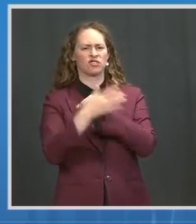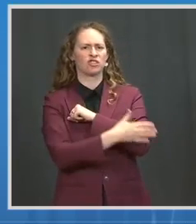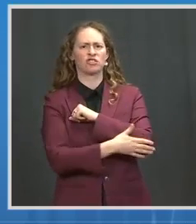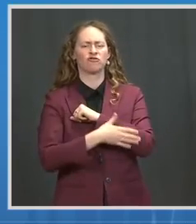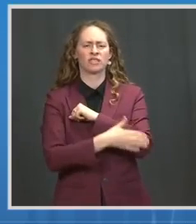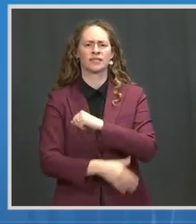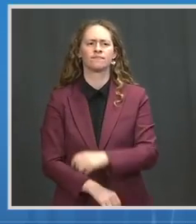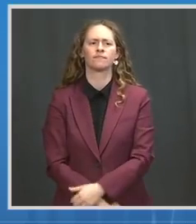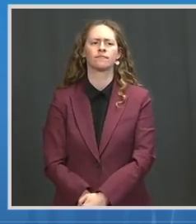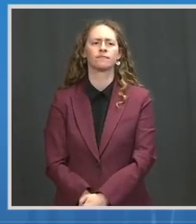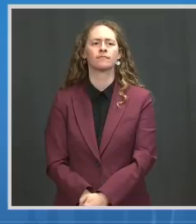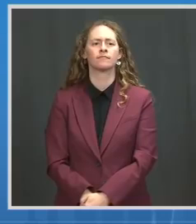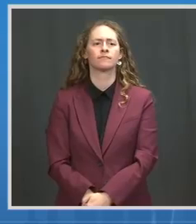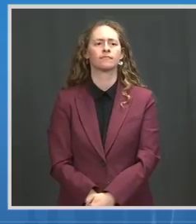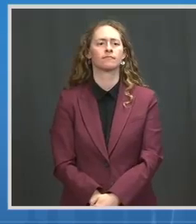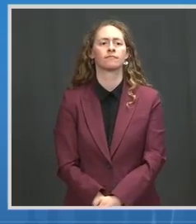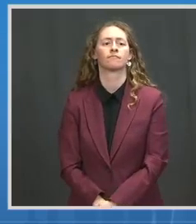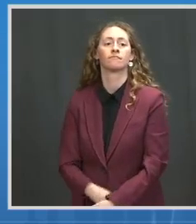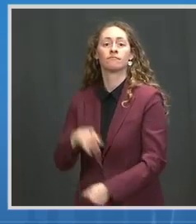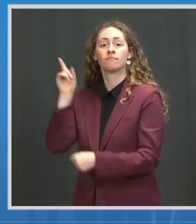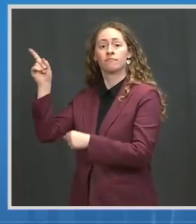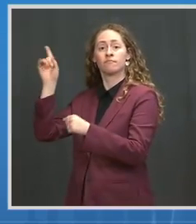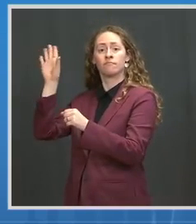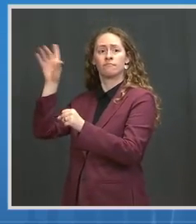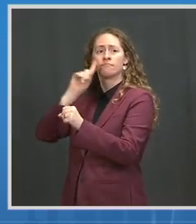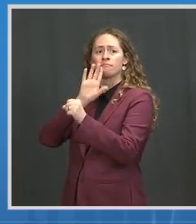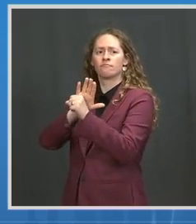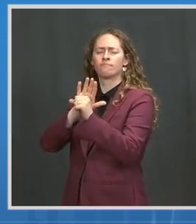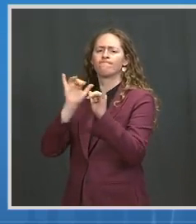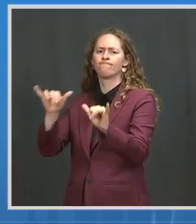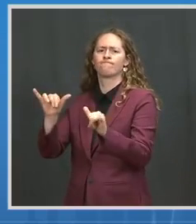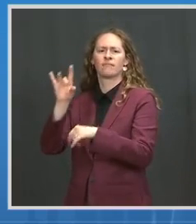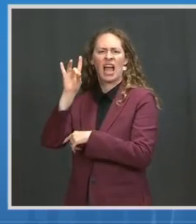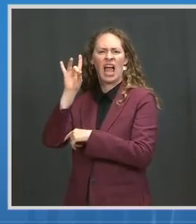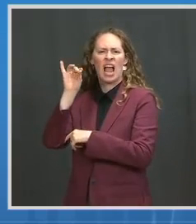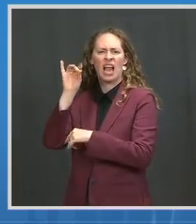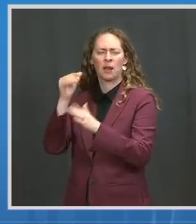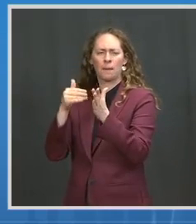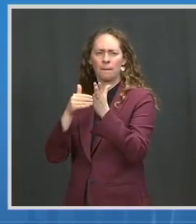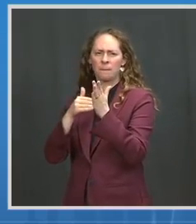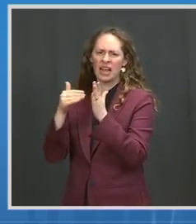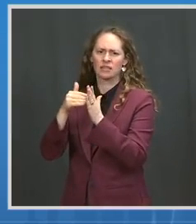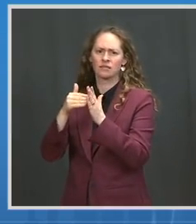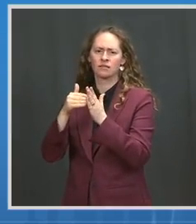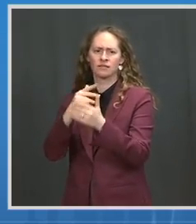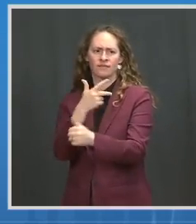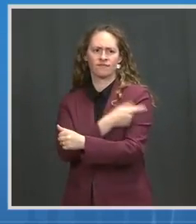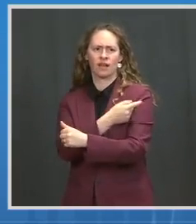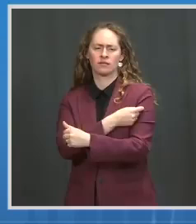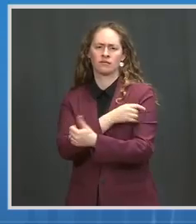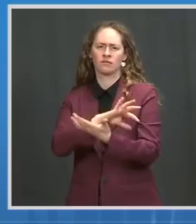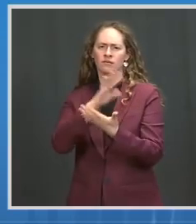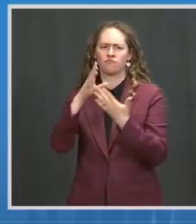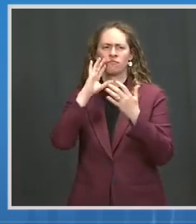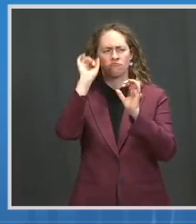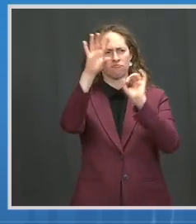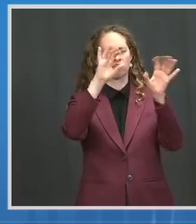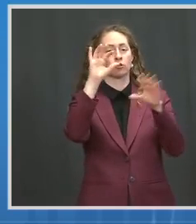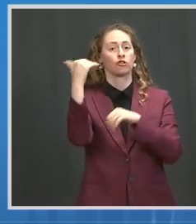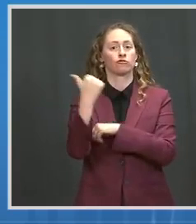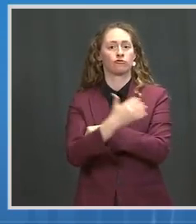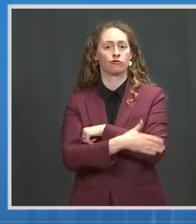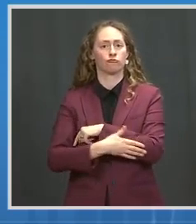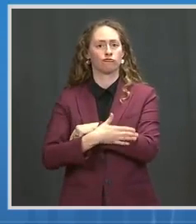president committed, by the end of July, 80 million doses globally. And we have, as the president has